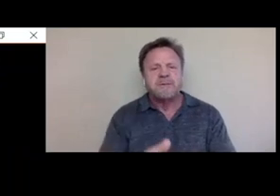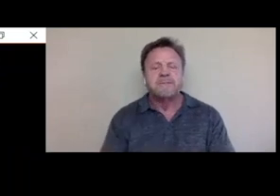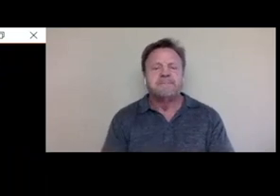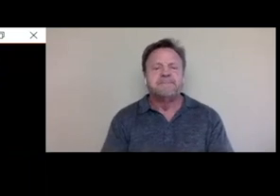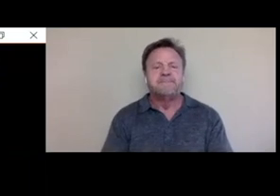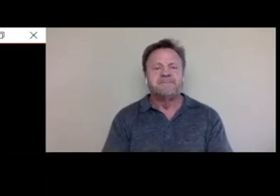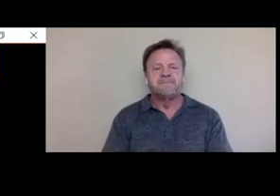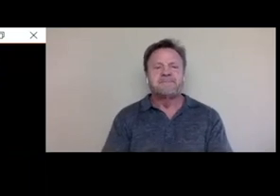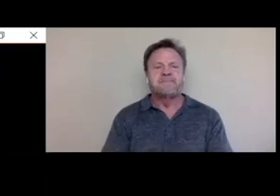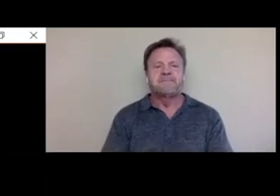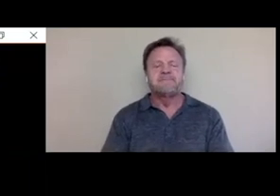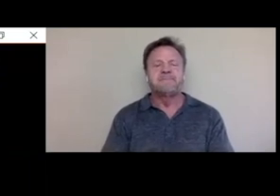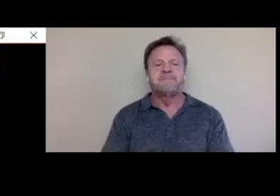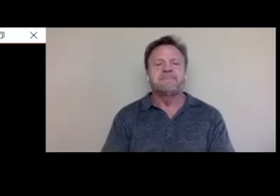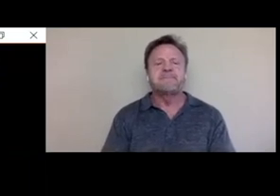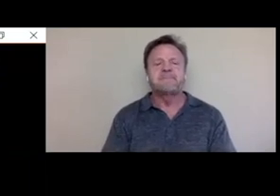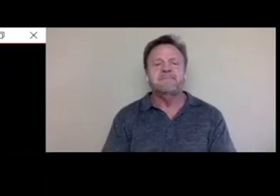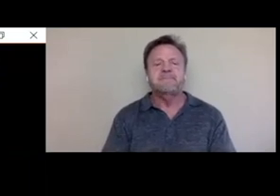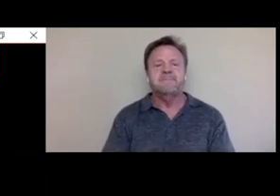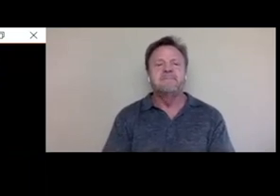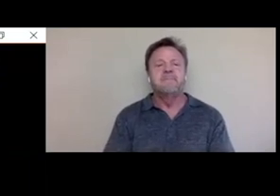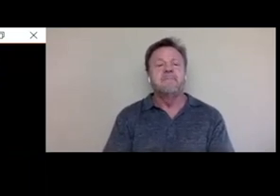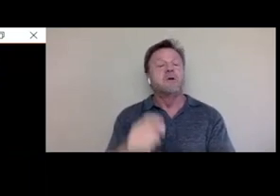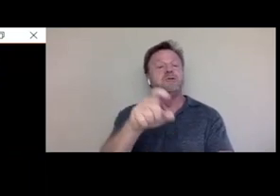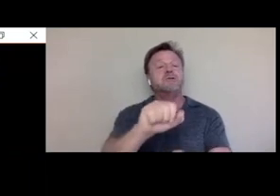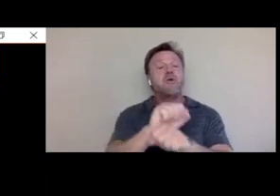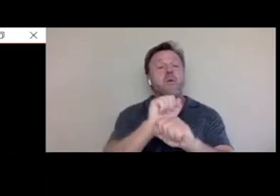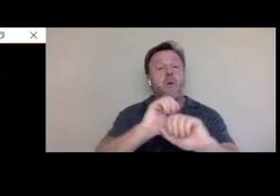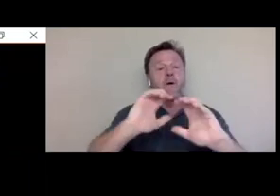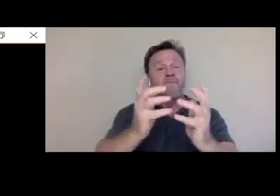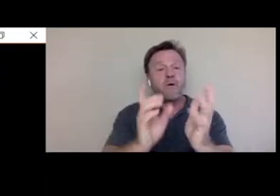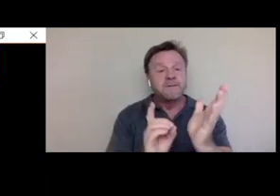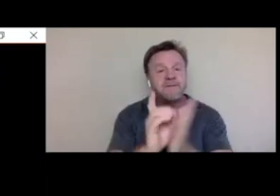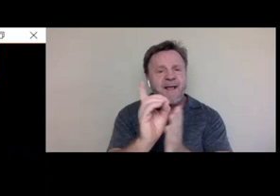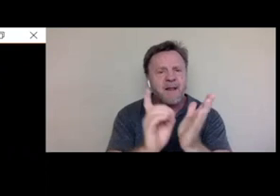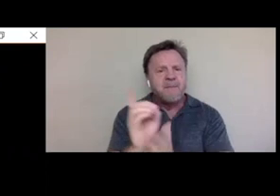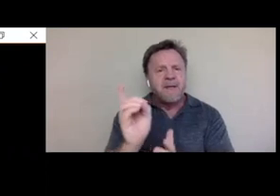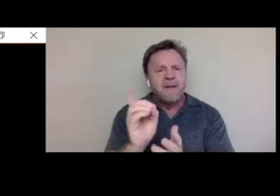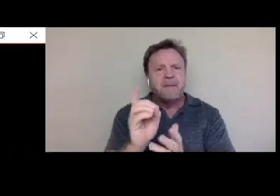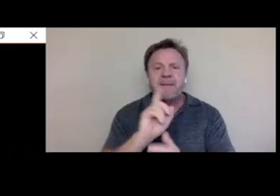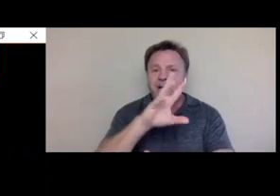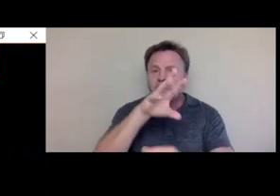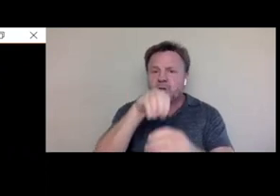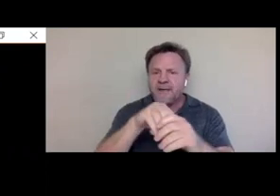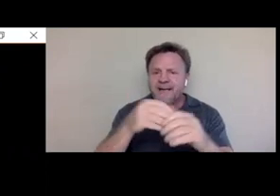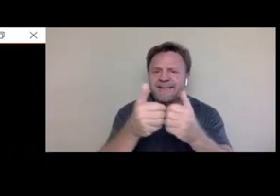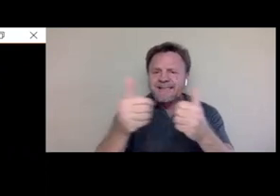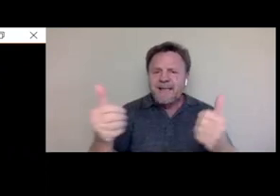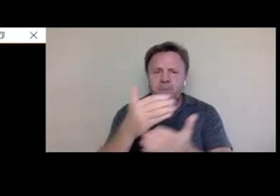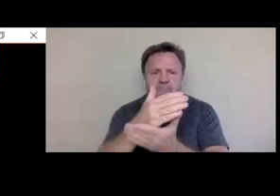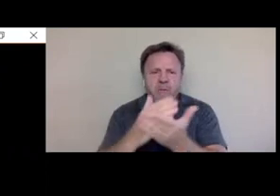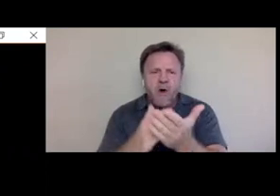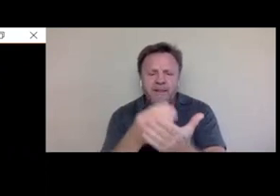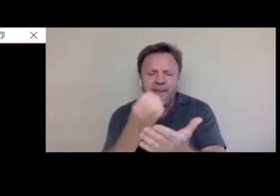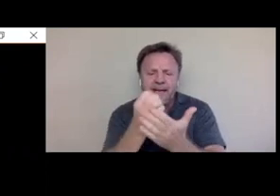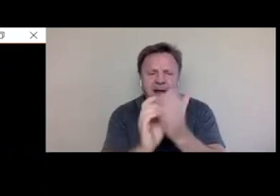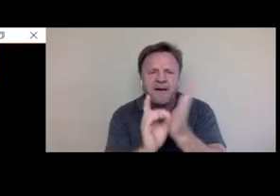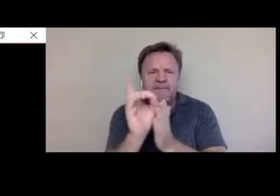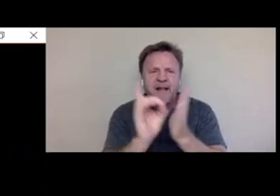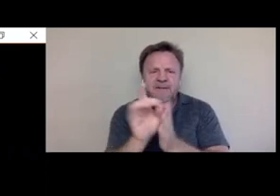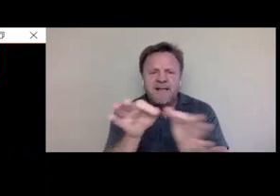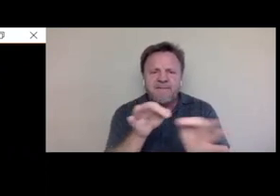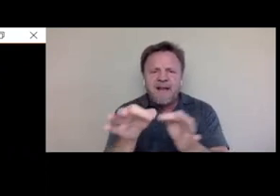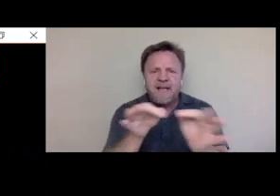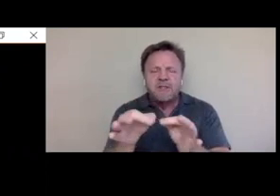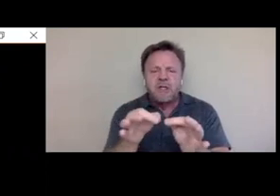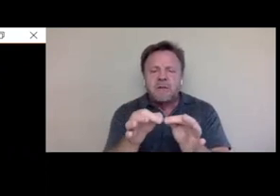please. Should workforce development be included as a separate prong of the economic development definition? So